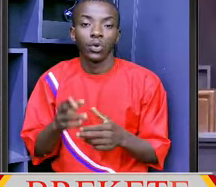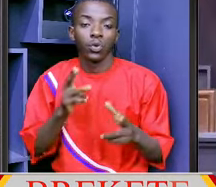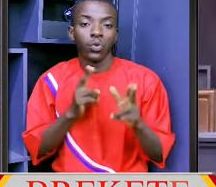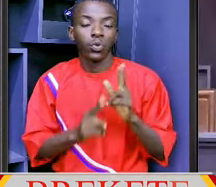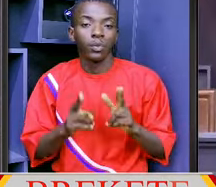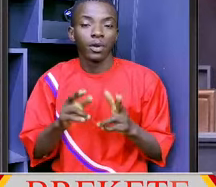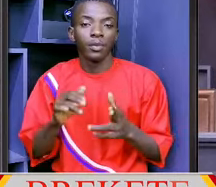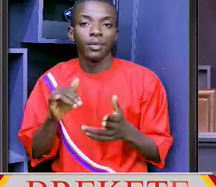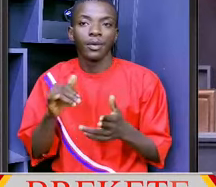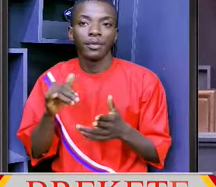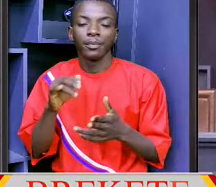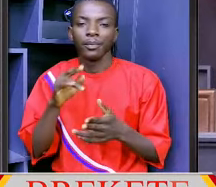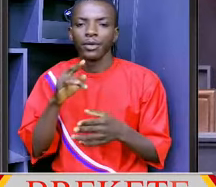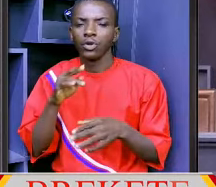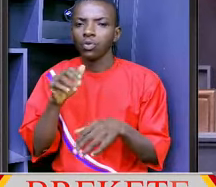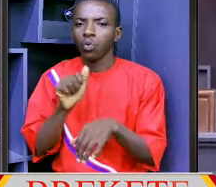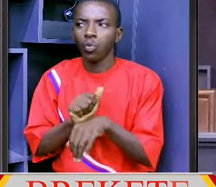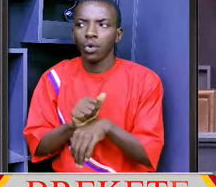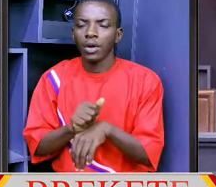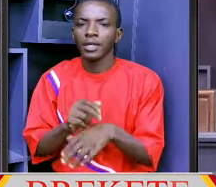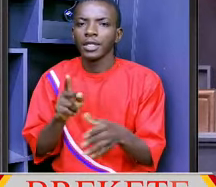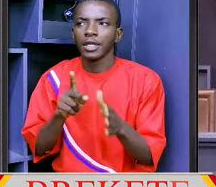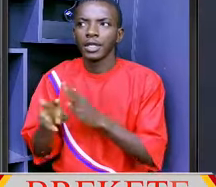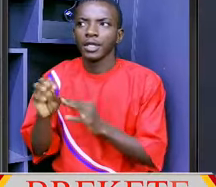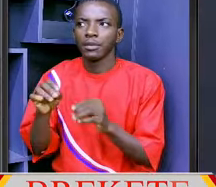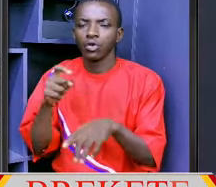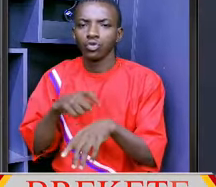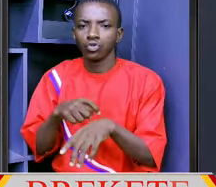Human being, they walk, they kill them on duty.